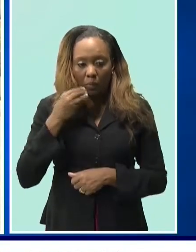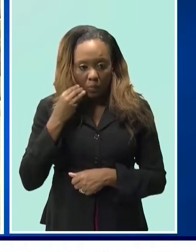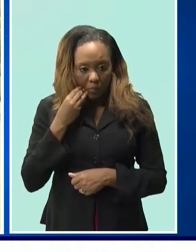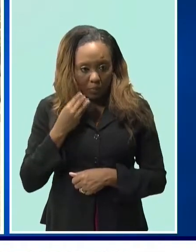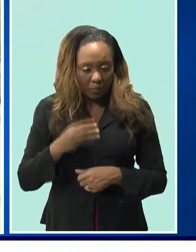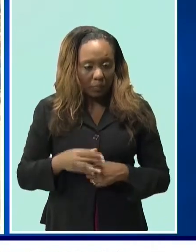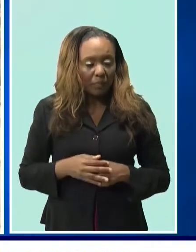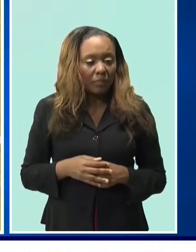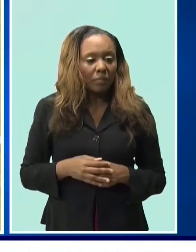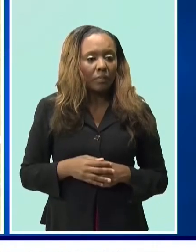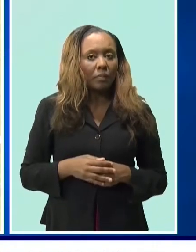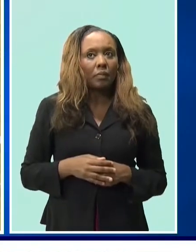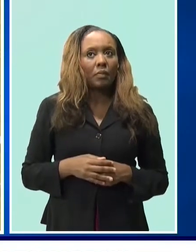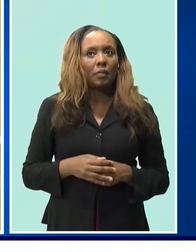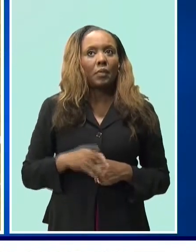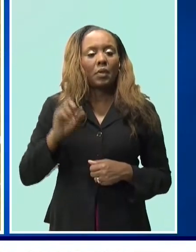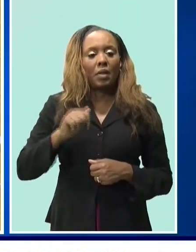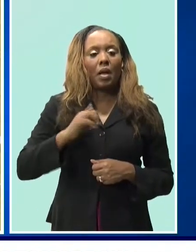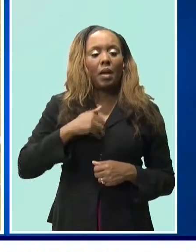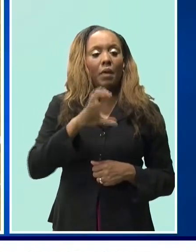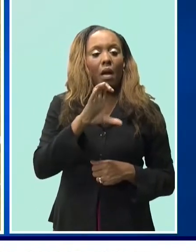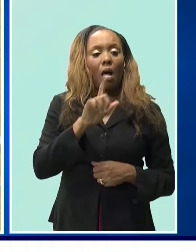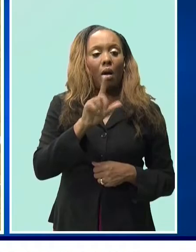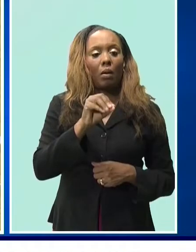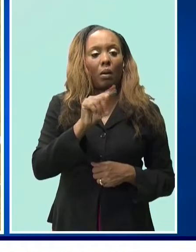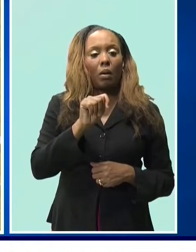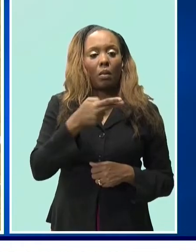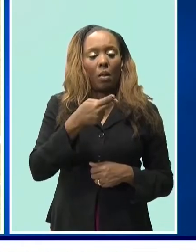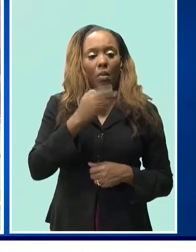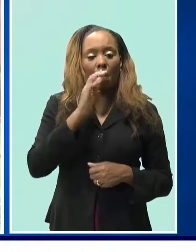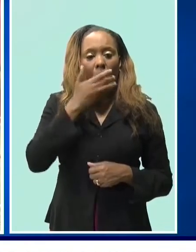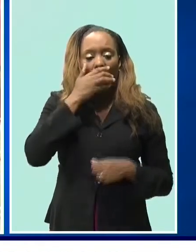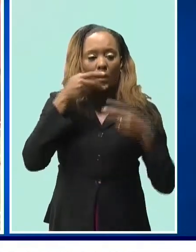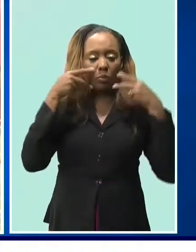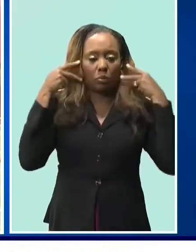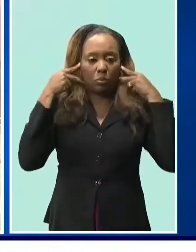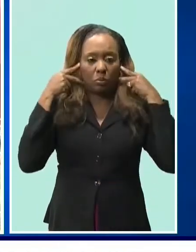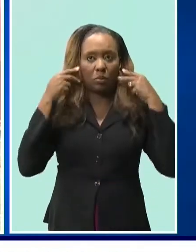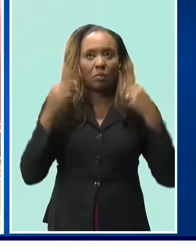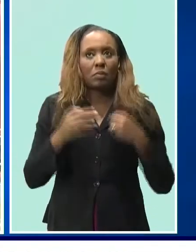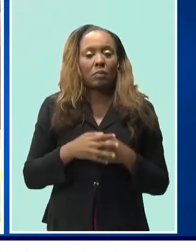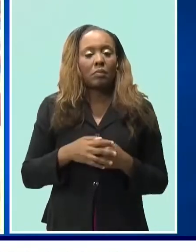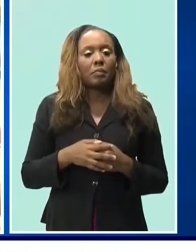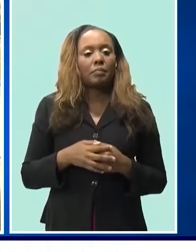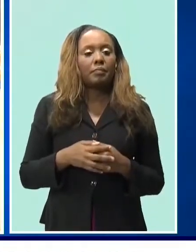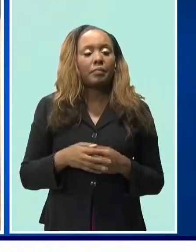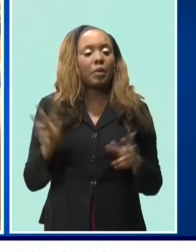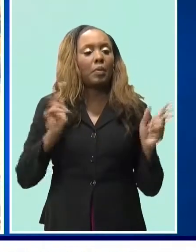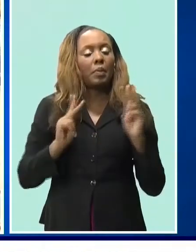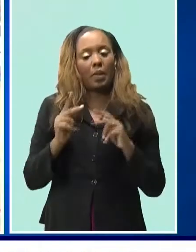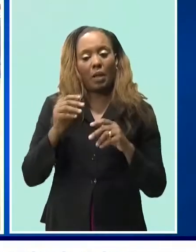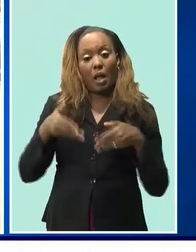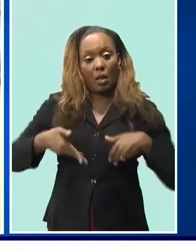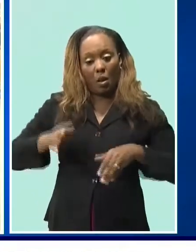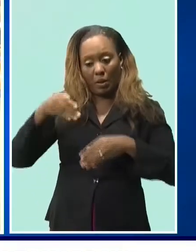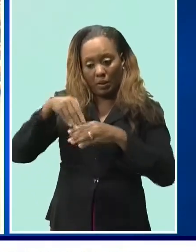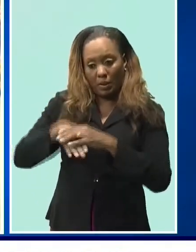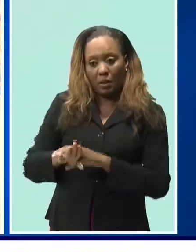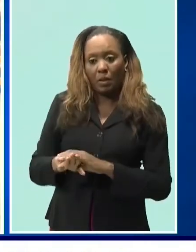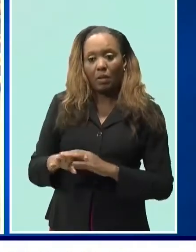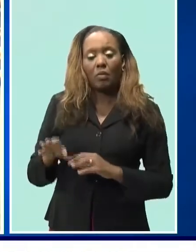also advisable to wear a cloth face mask. The number of people allowed in each store at one time will